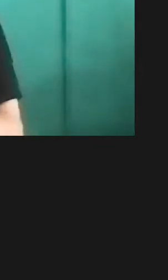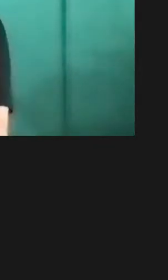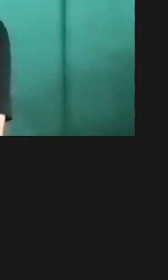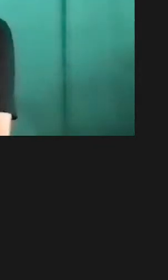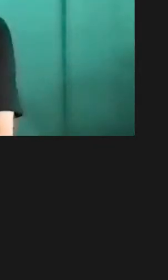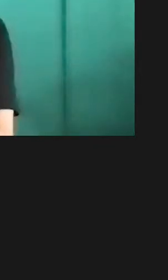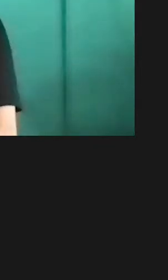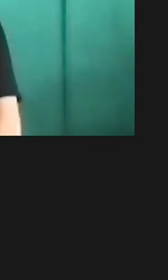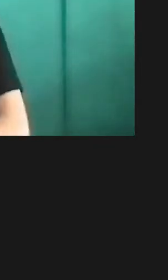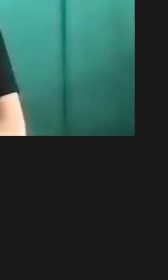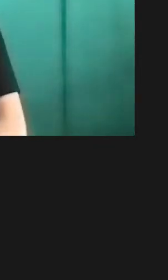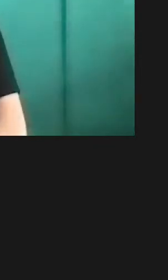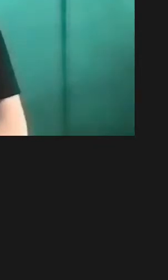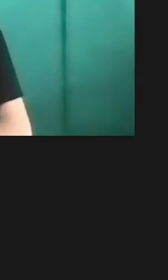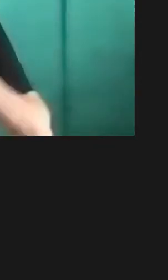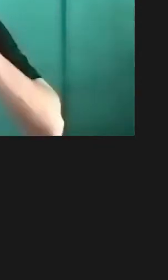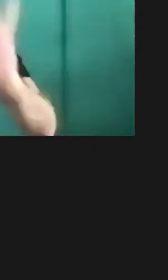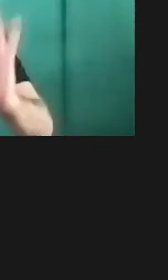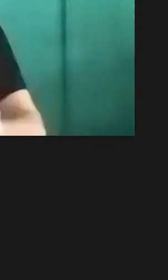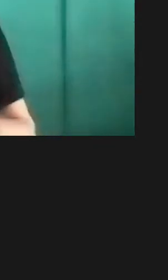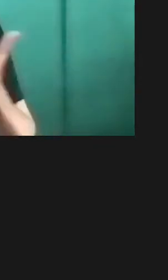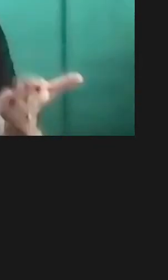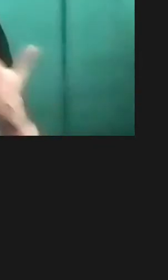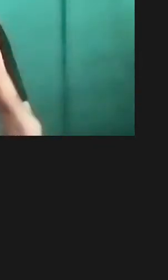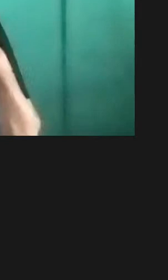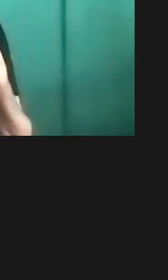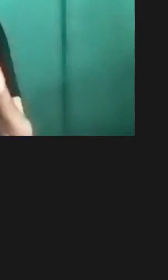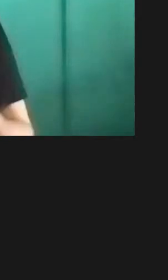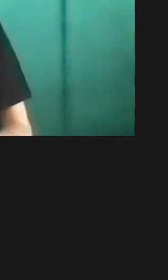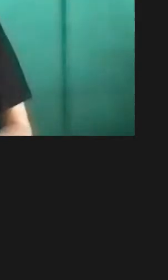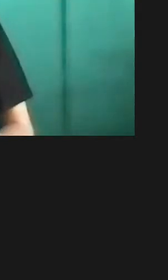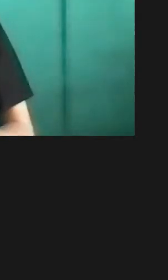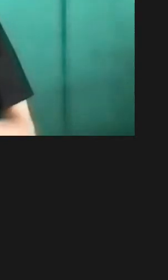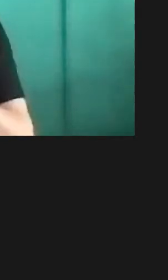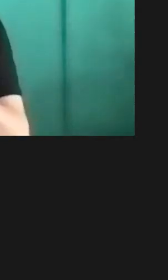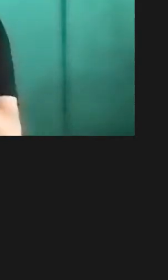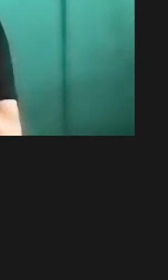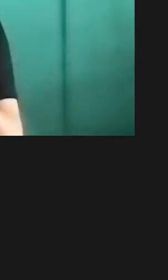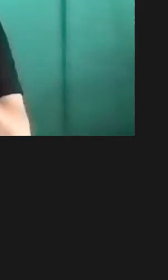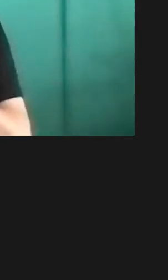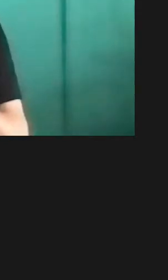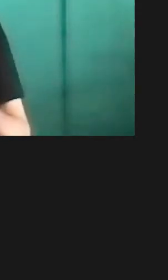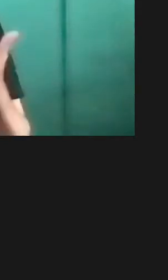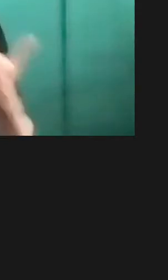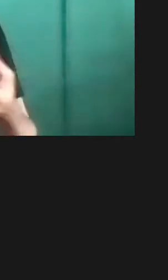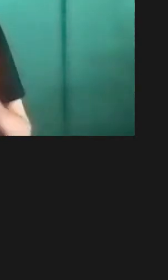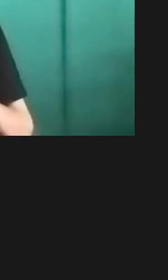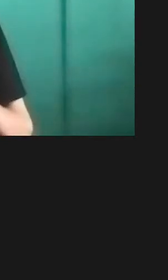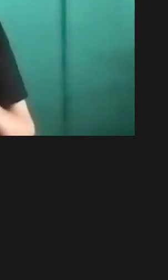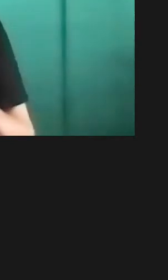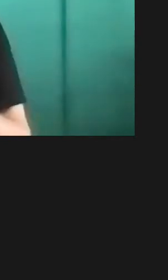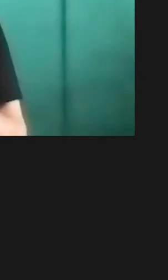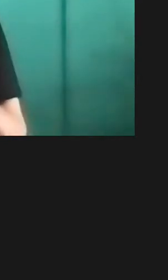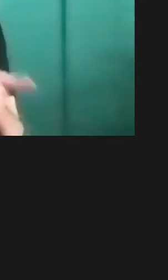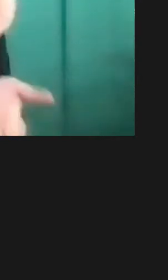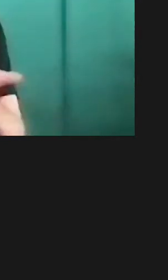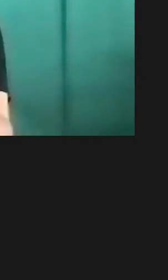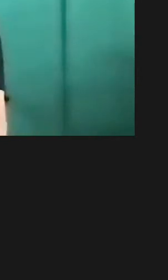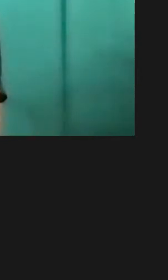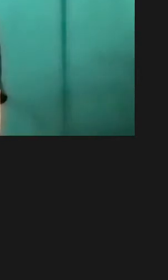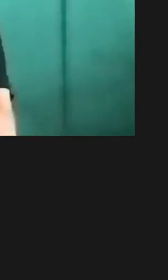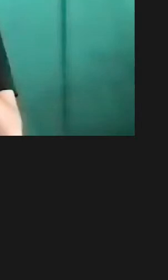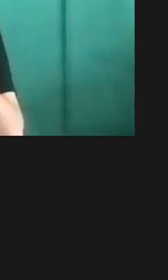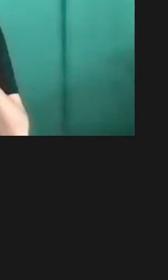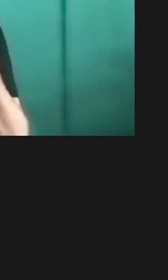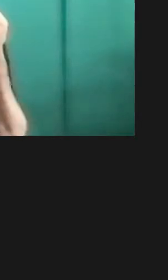mechanisms that you have in place in Costa Rica, and bringing the emphasis on some